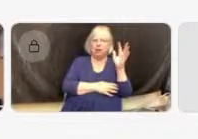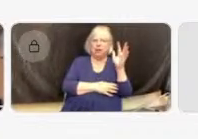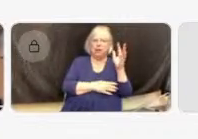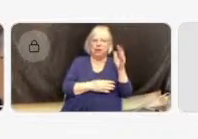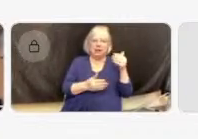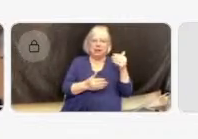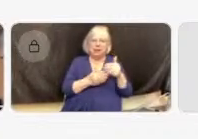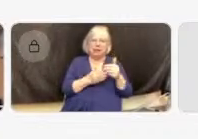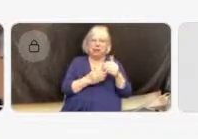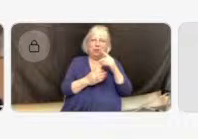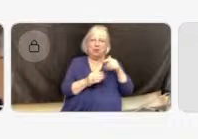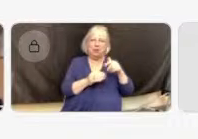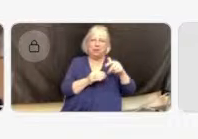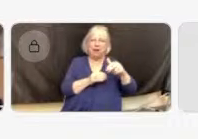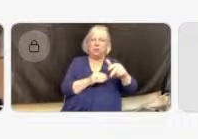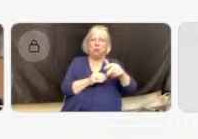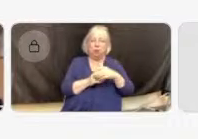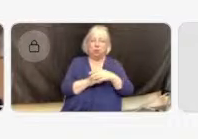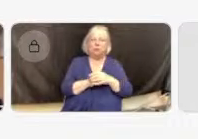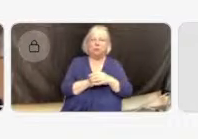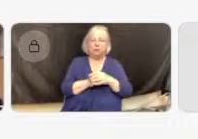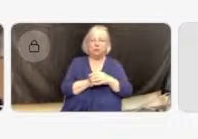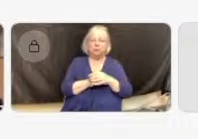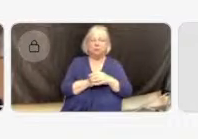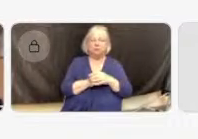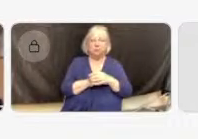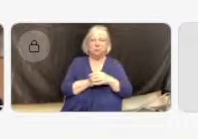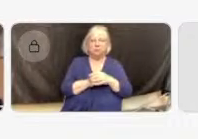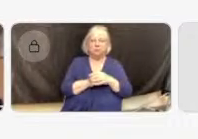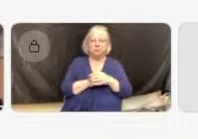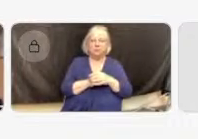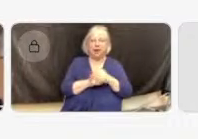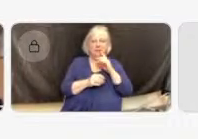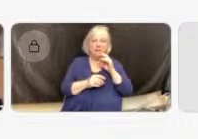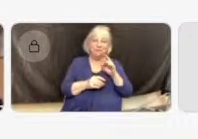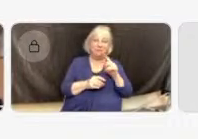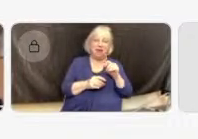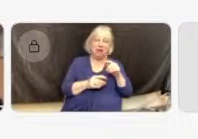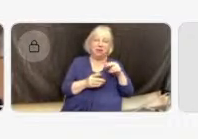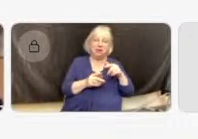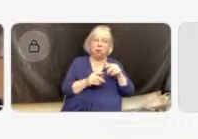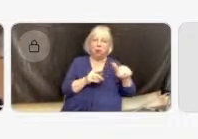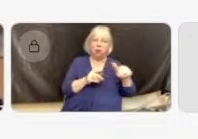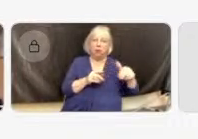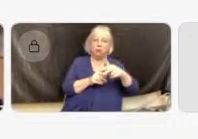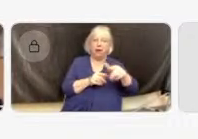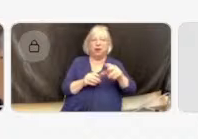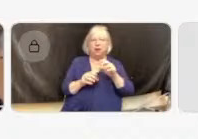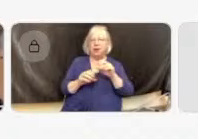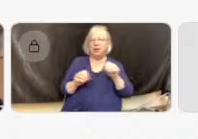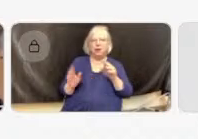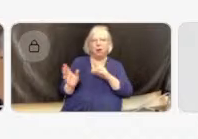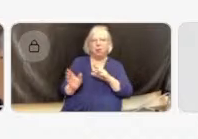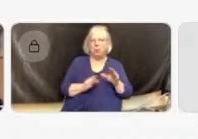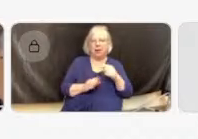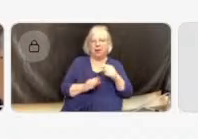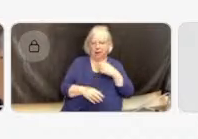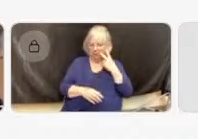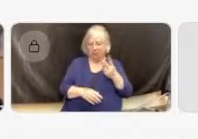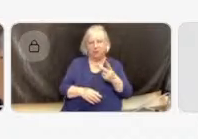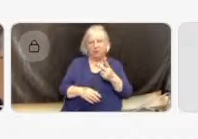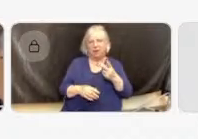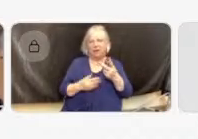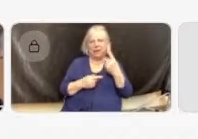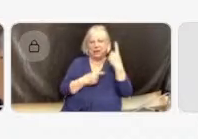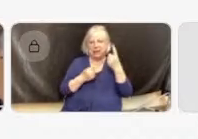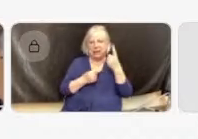the sidewalk. In fact, it comes into the sidewalk such that the sidewalk goes around it. No plan that I have seen takes that into account in any way, shape, or